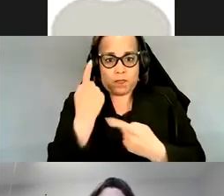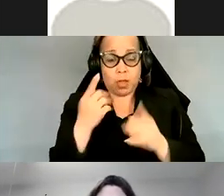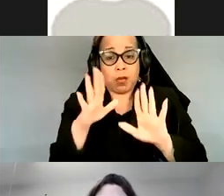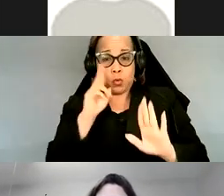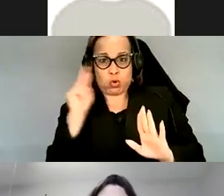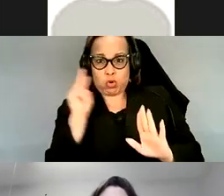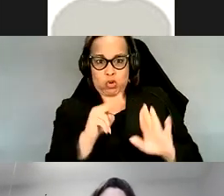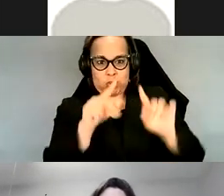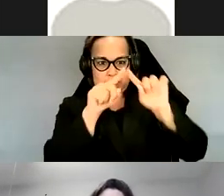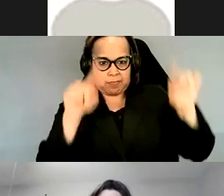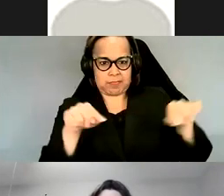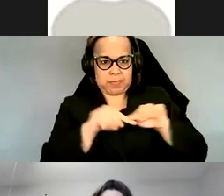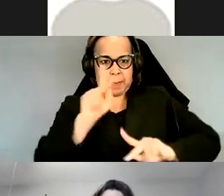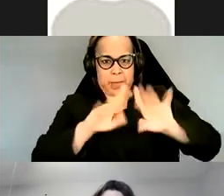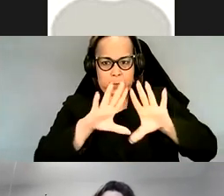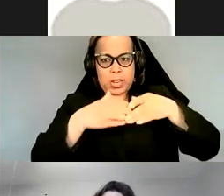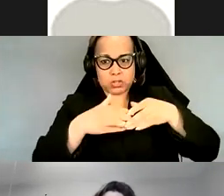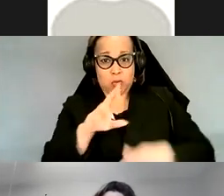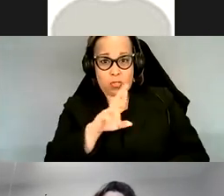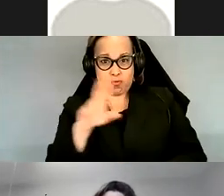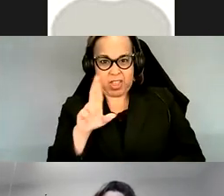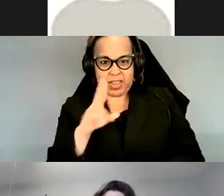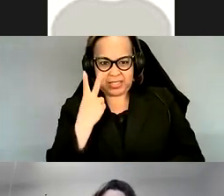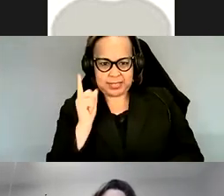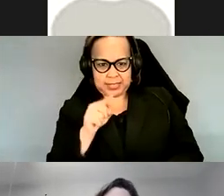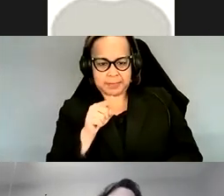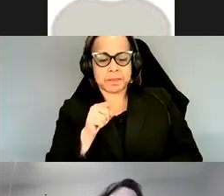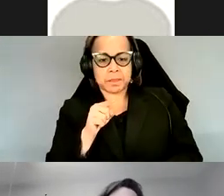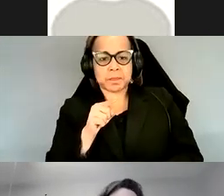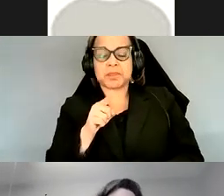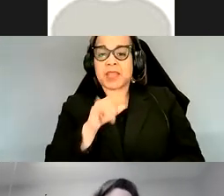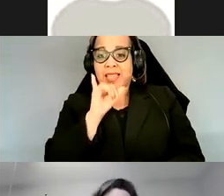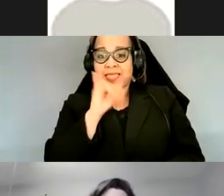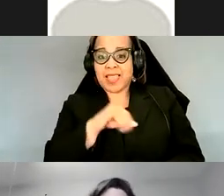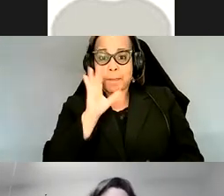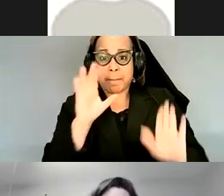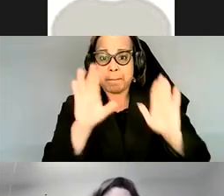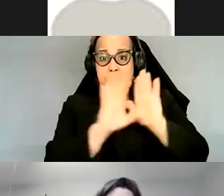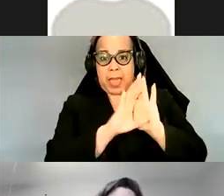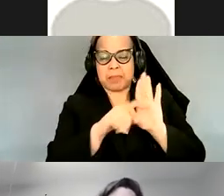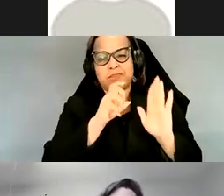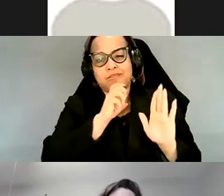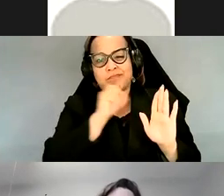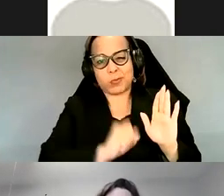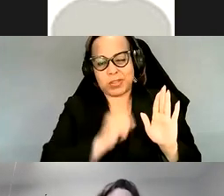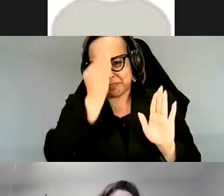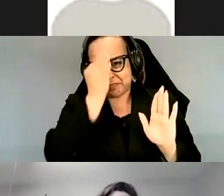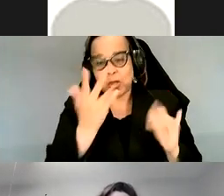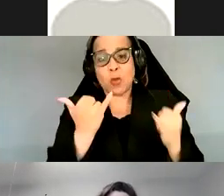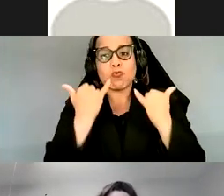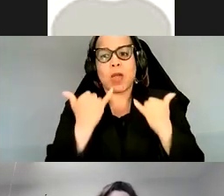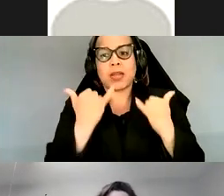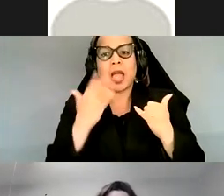look at the population on the right-hand side, this map is actually outdated. And what I want to do right now is actually